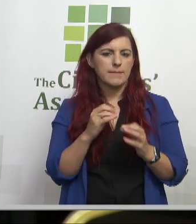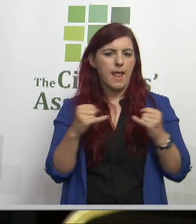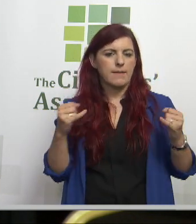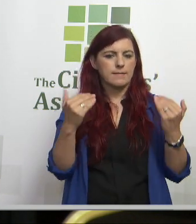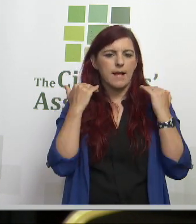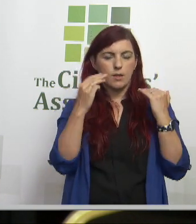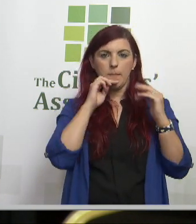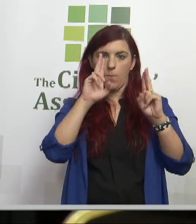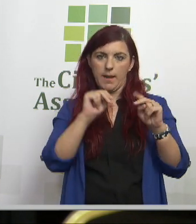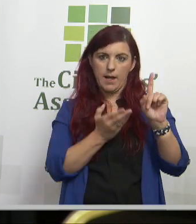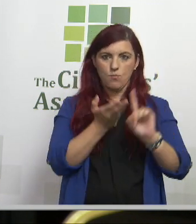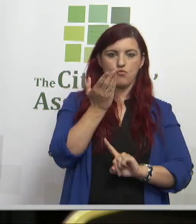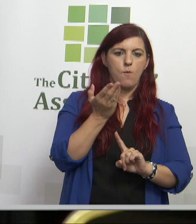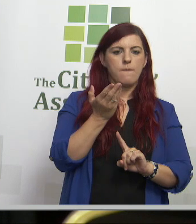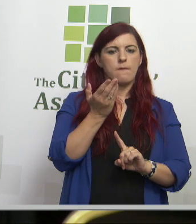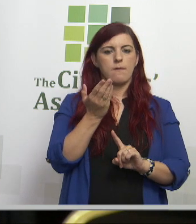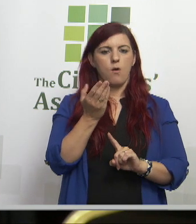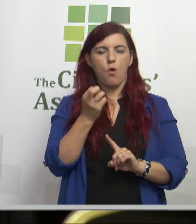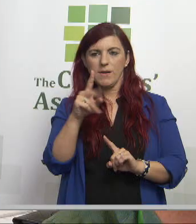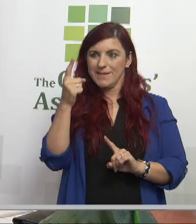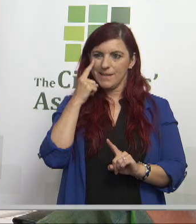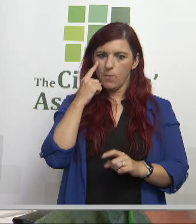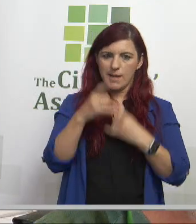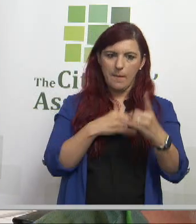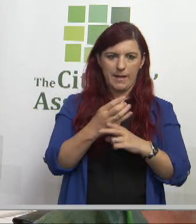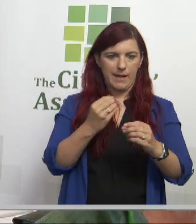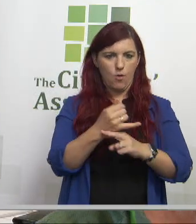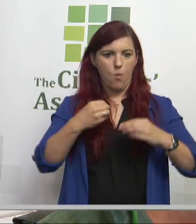can improve our policy or we can see what's going on in our counties.